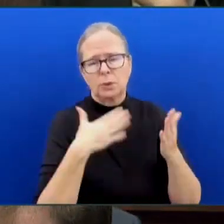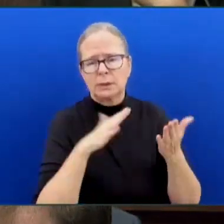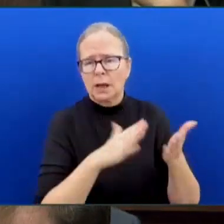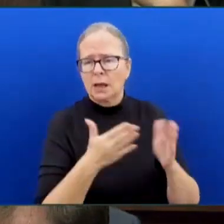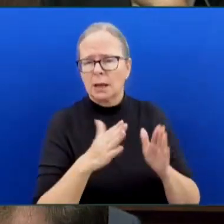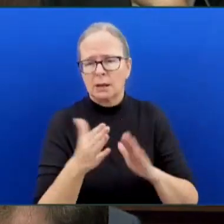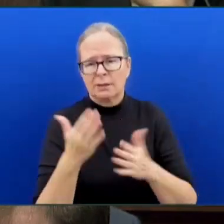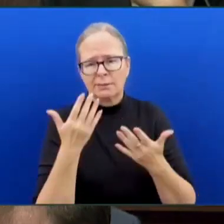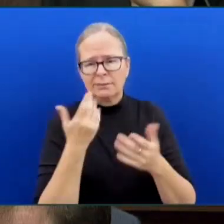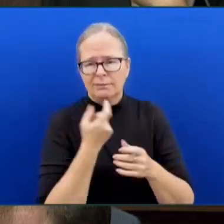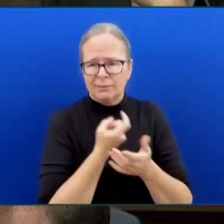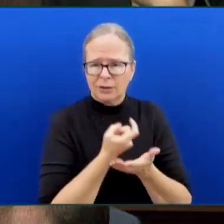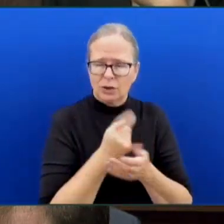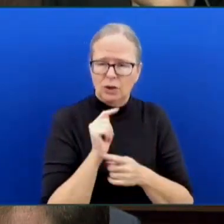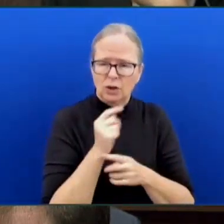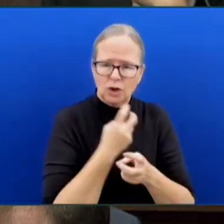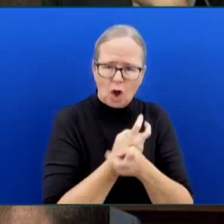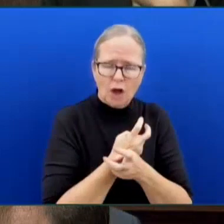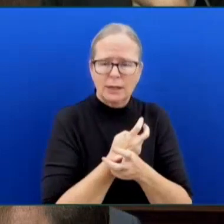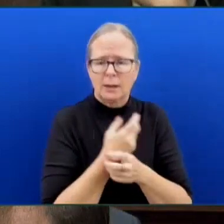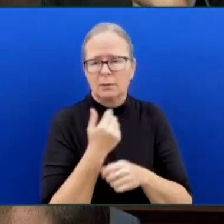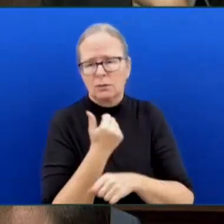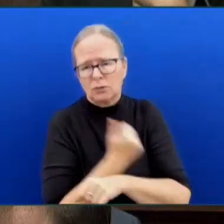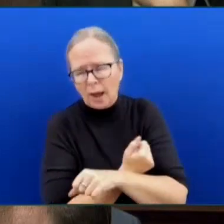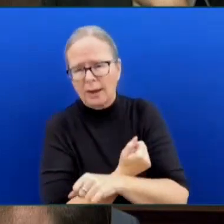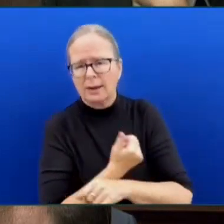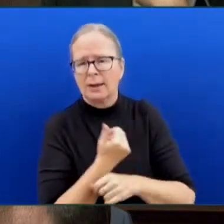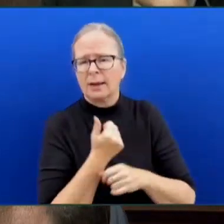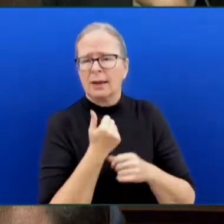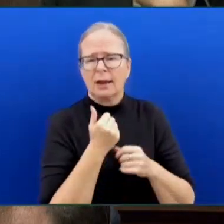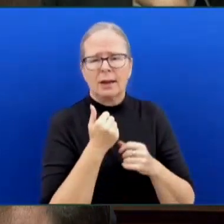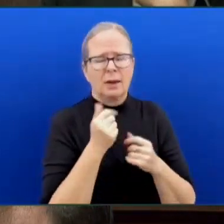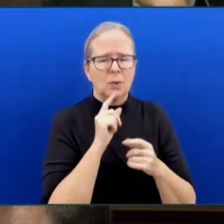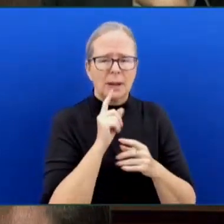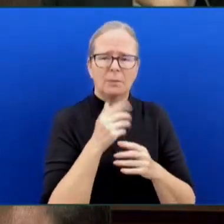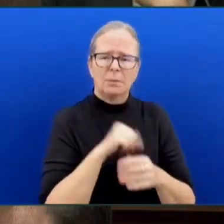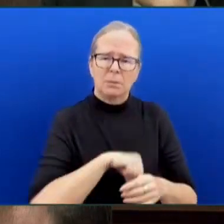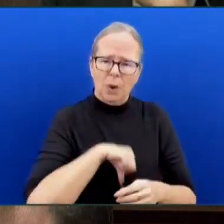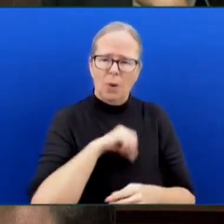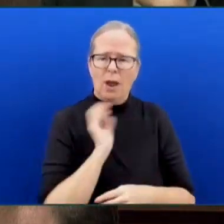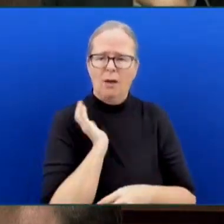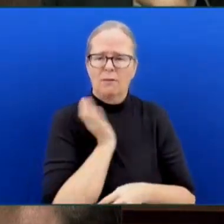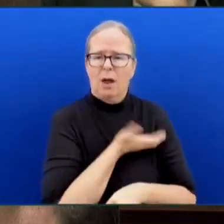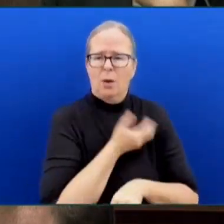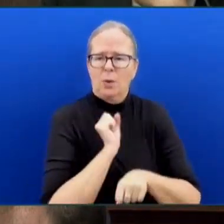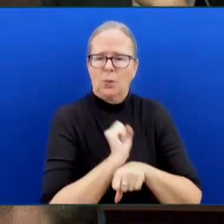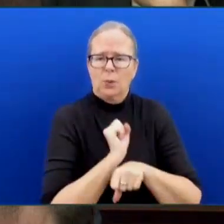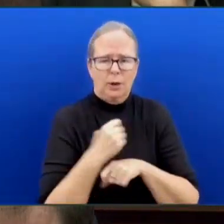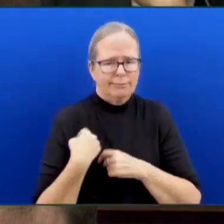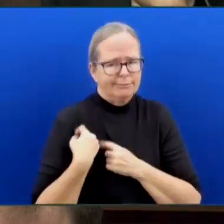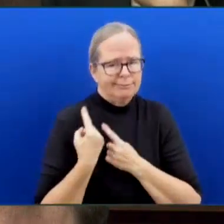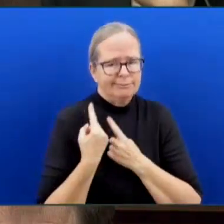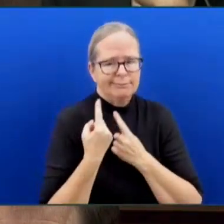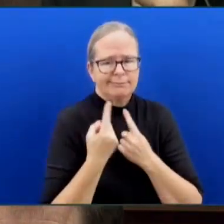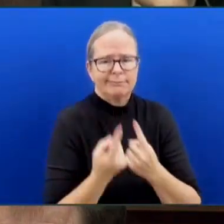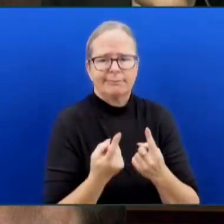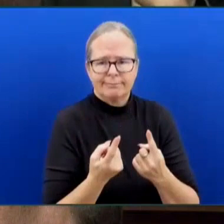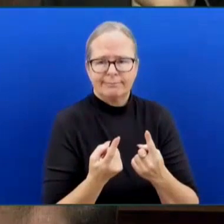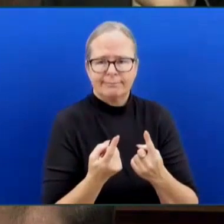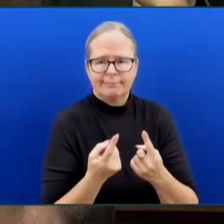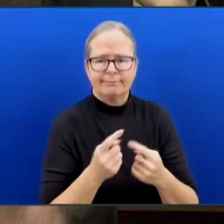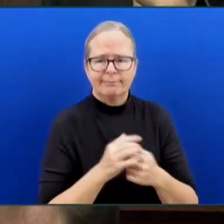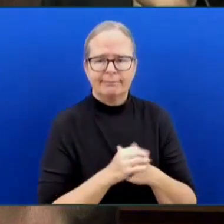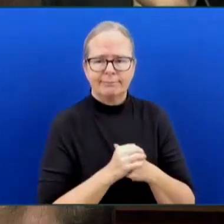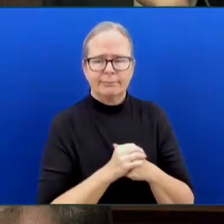I'm proud of the work that we did across parties. Very rarely is there a space in this building where we work across party lines to come up